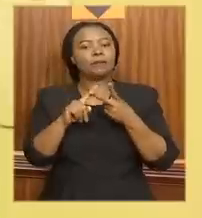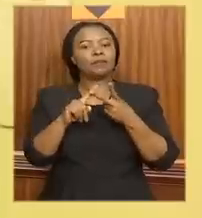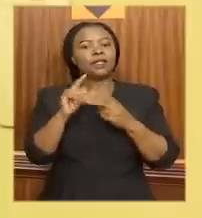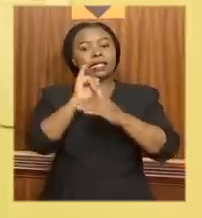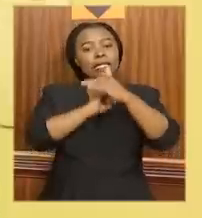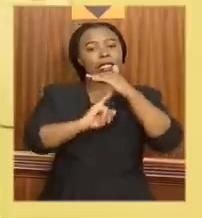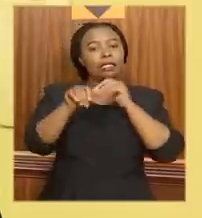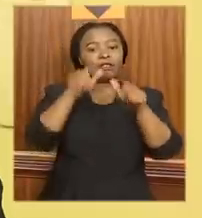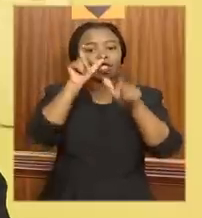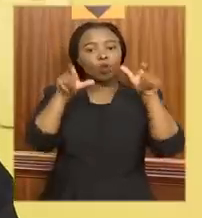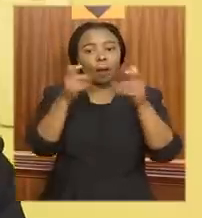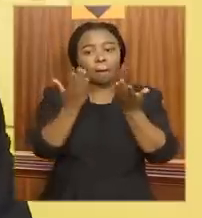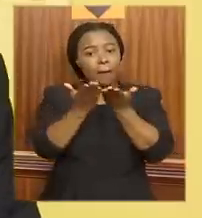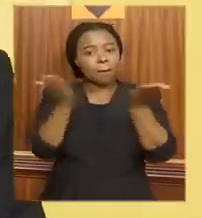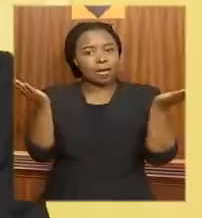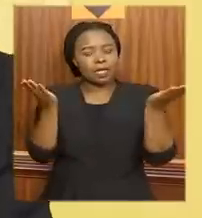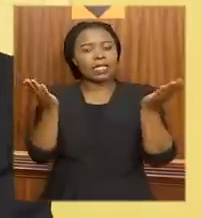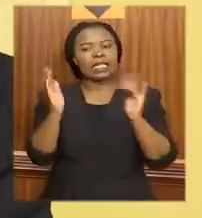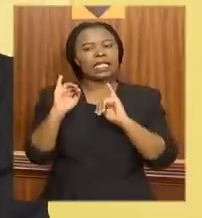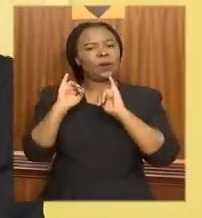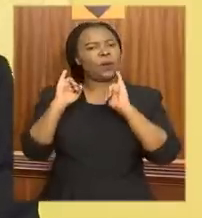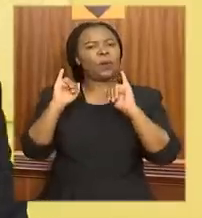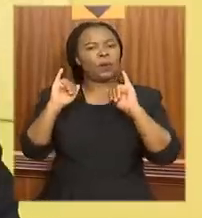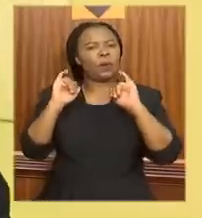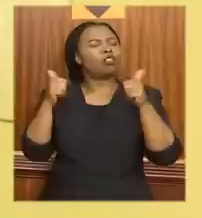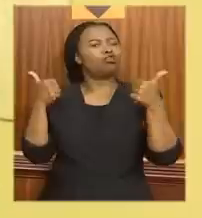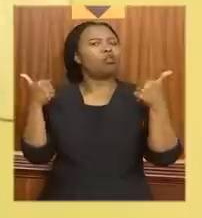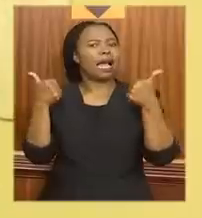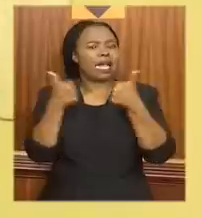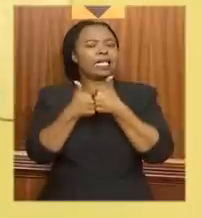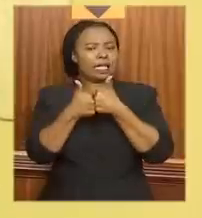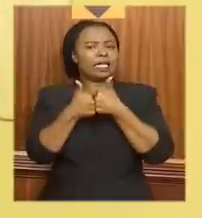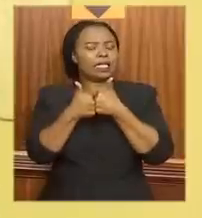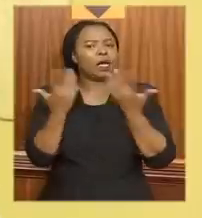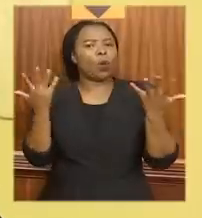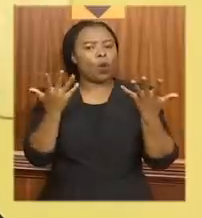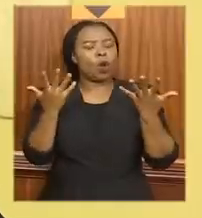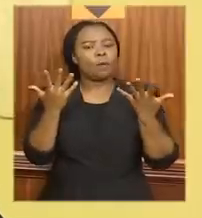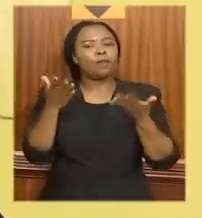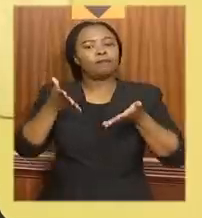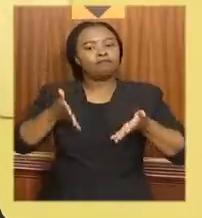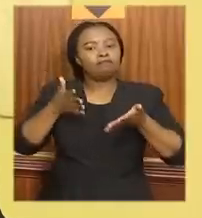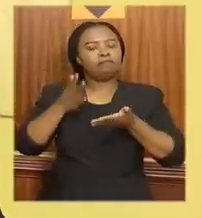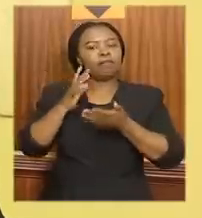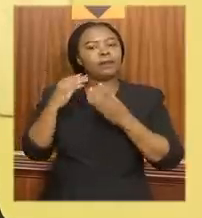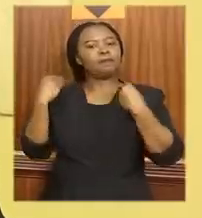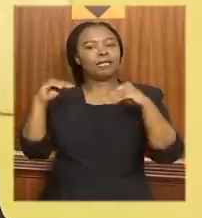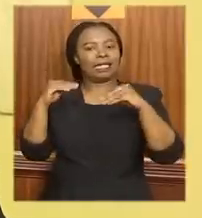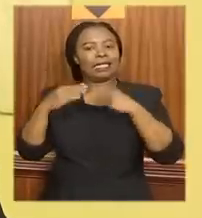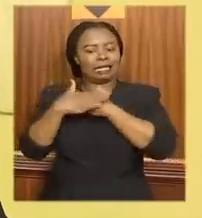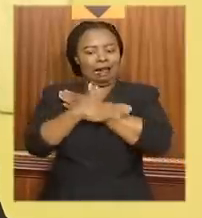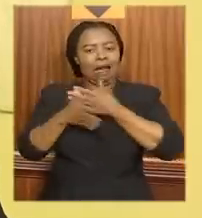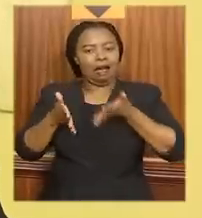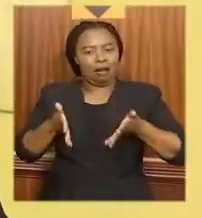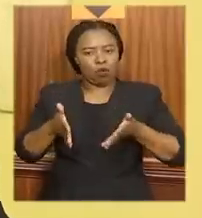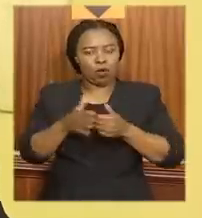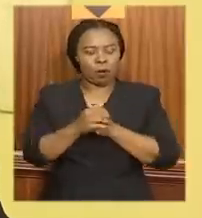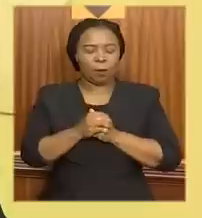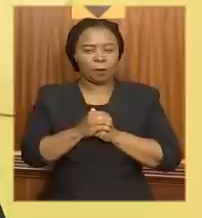have presented huge challenges for businesses in our country. After more than